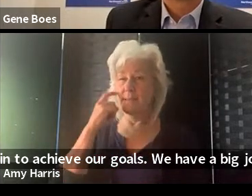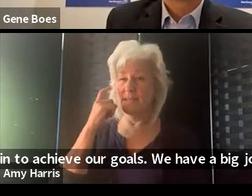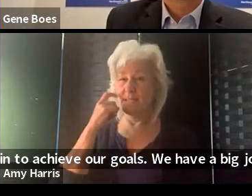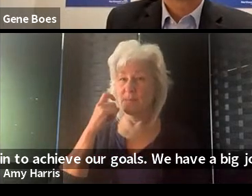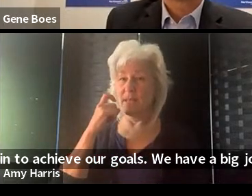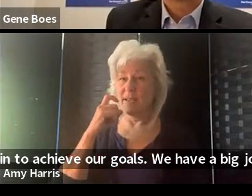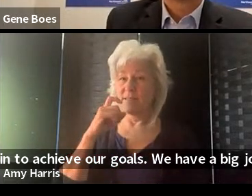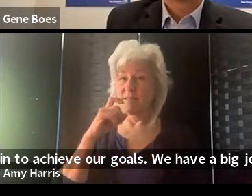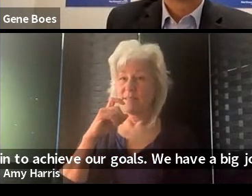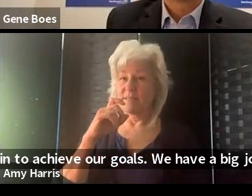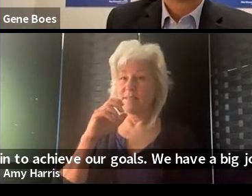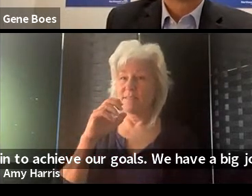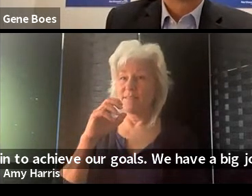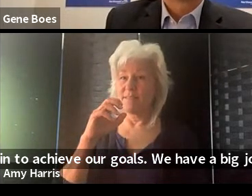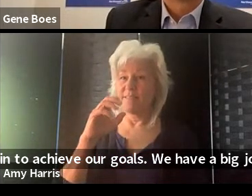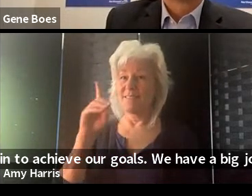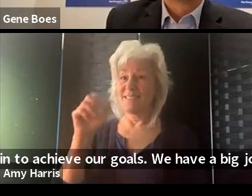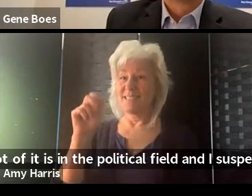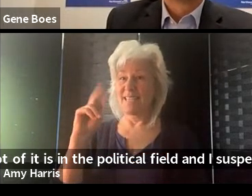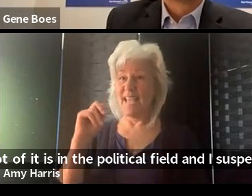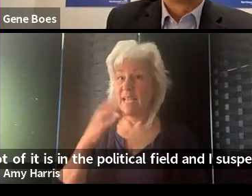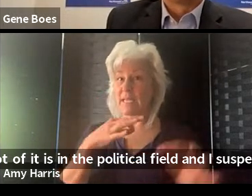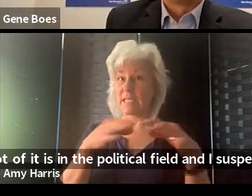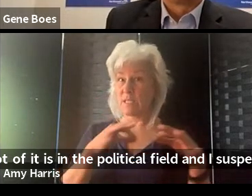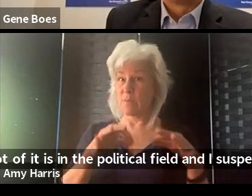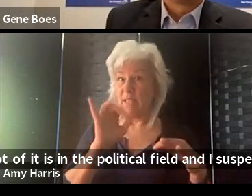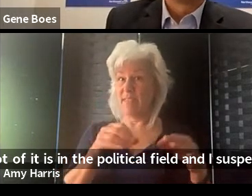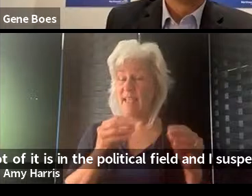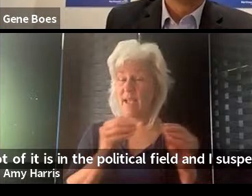could explain to us how that works, that